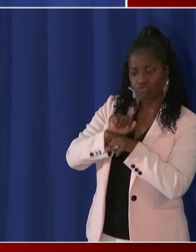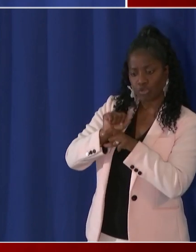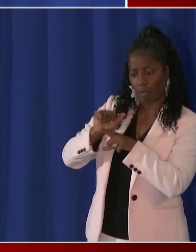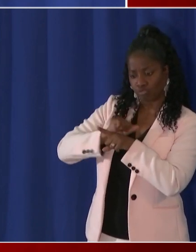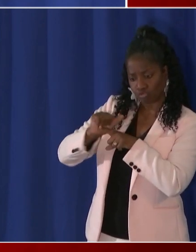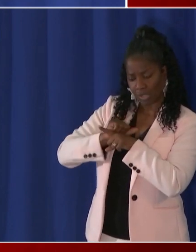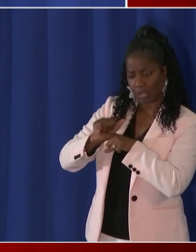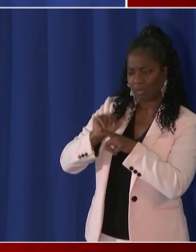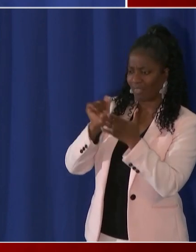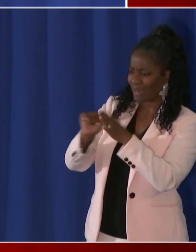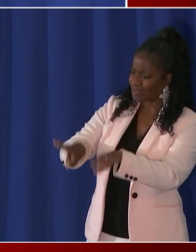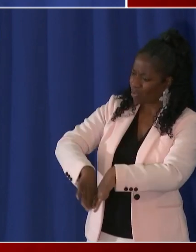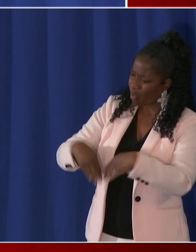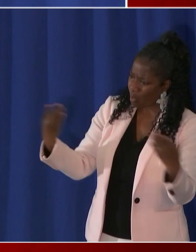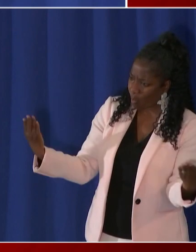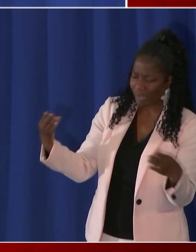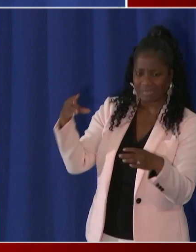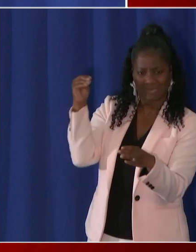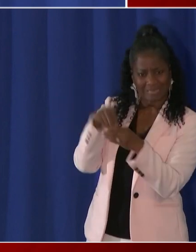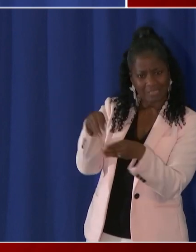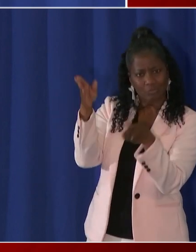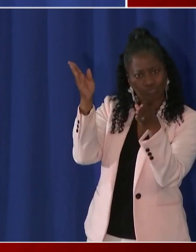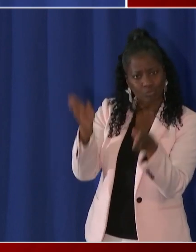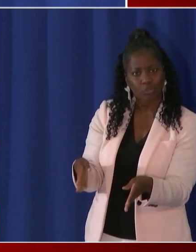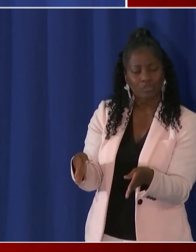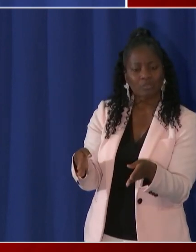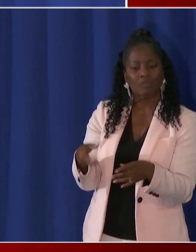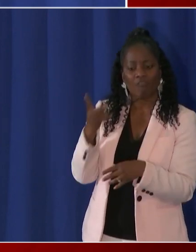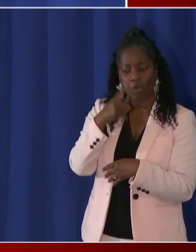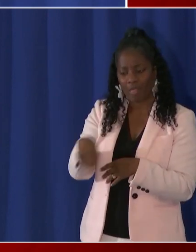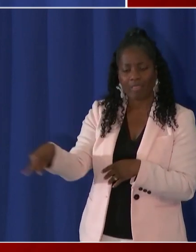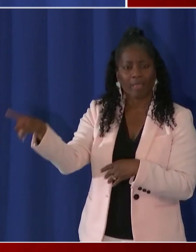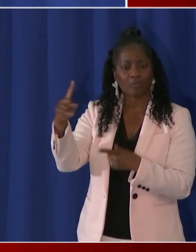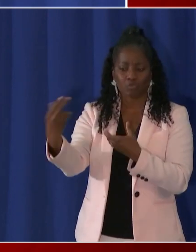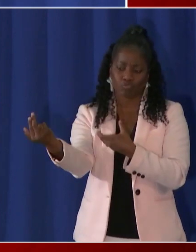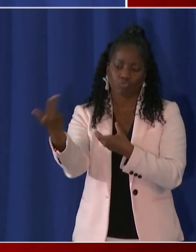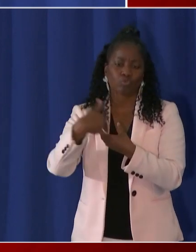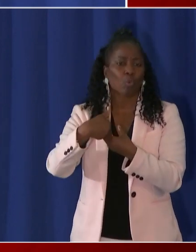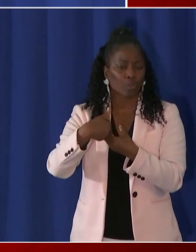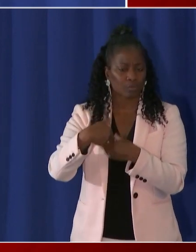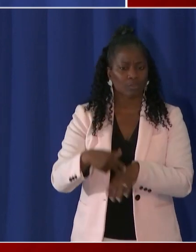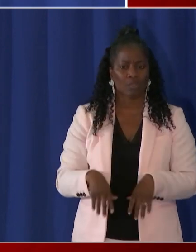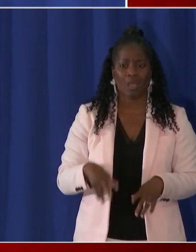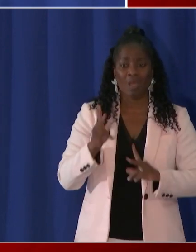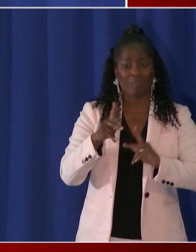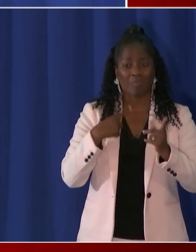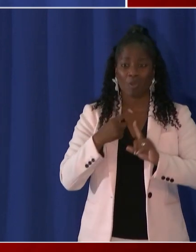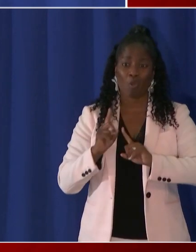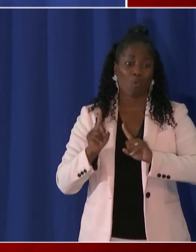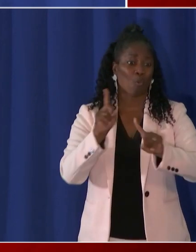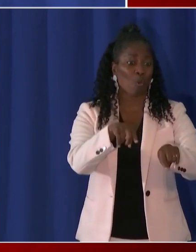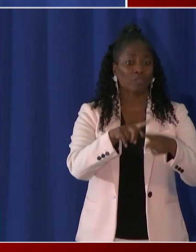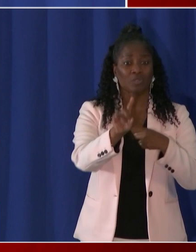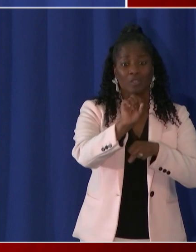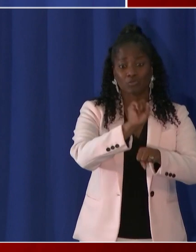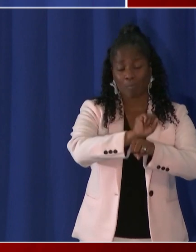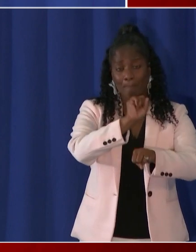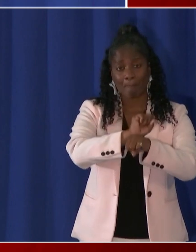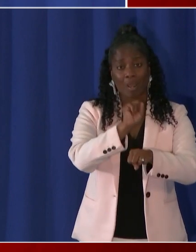it's open and that it's in person for them to do it. People who are even going to their